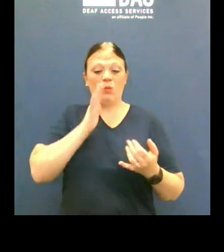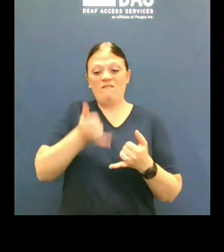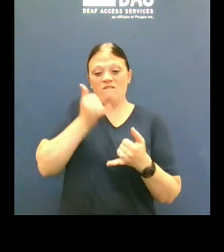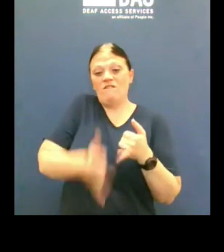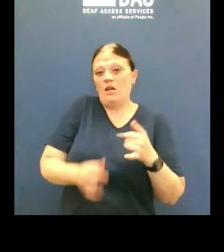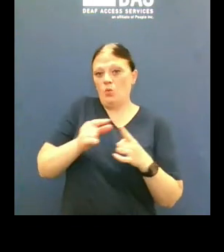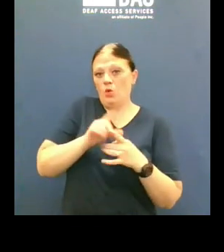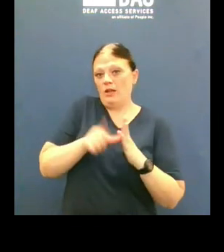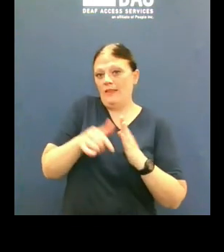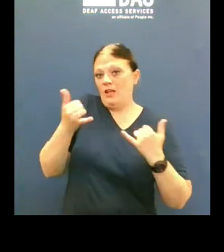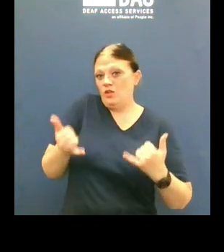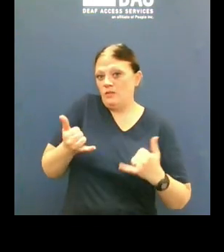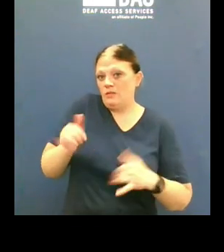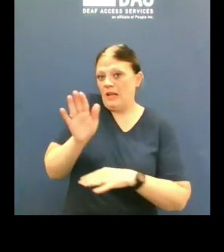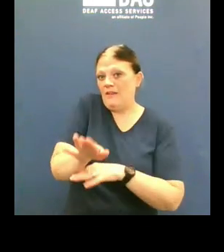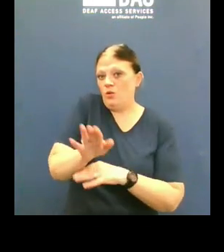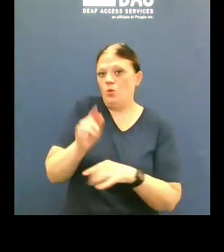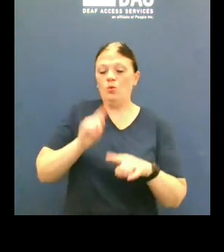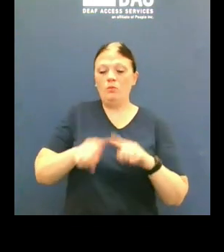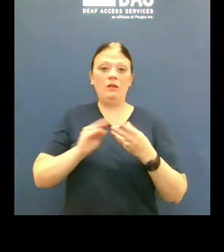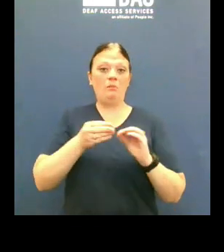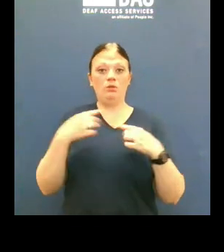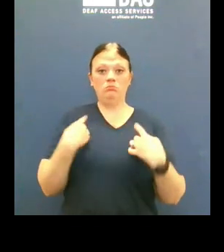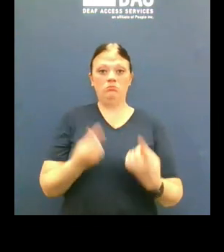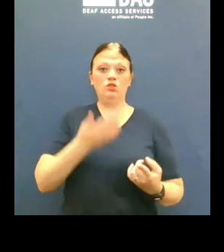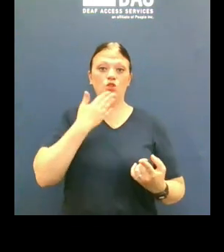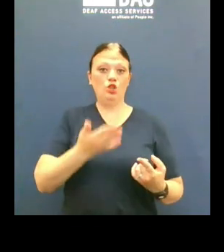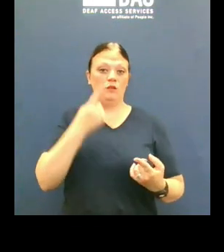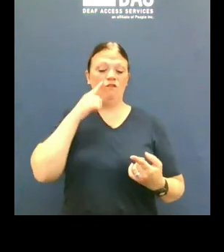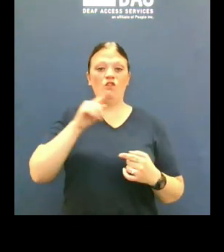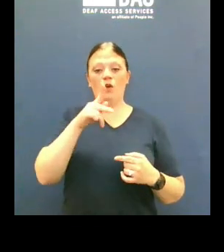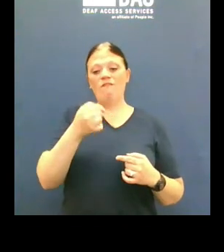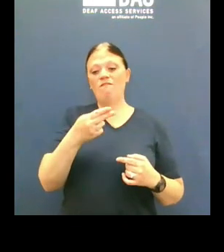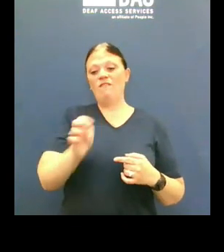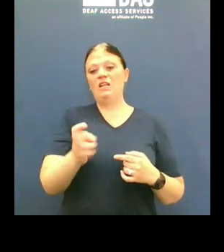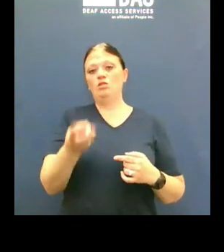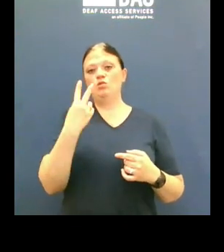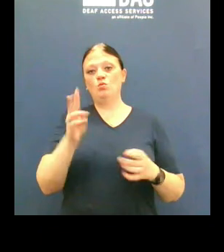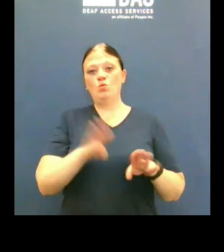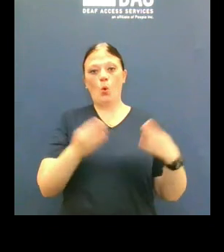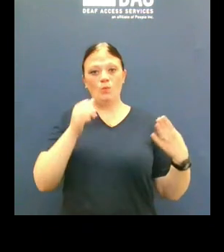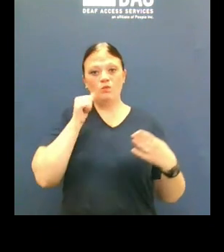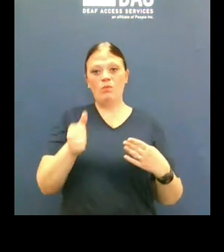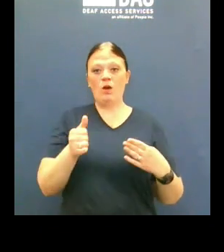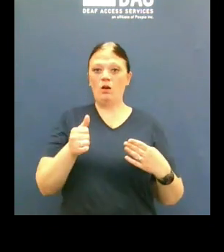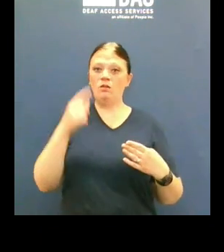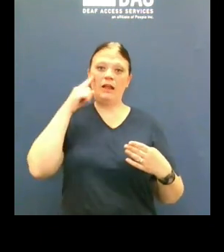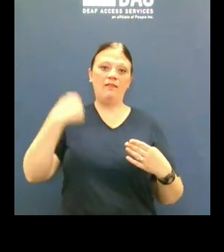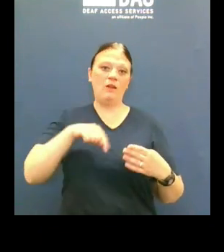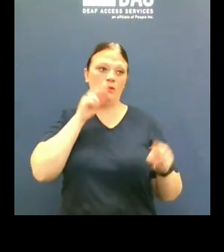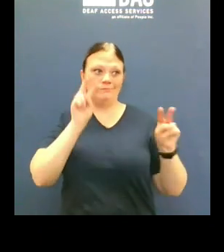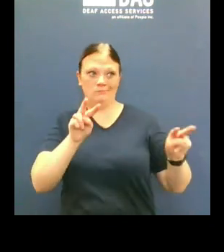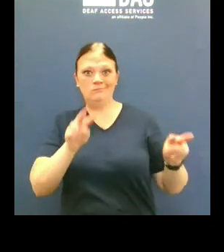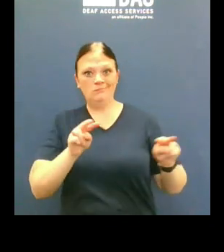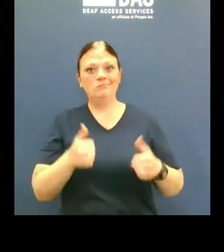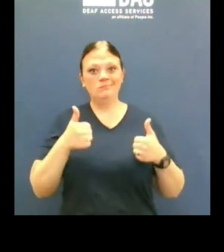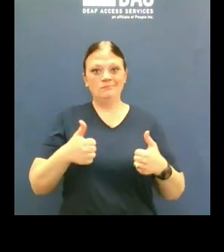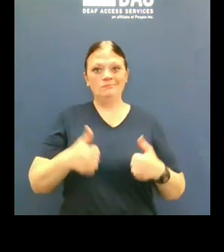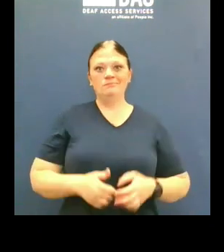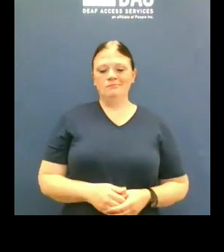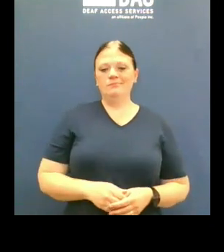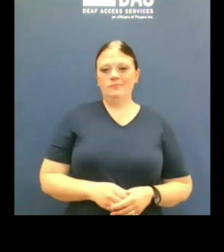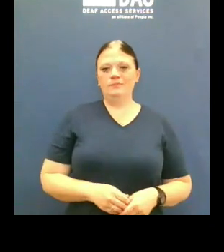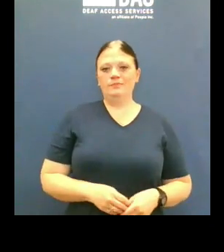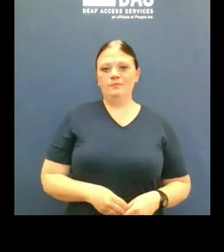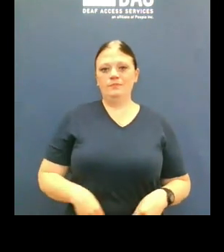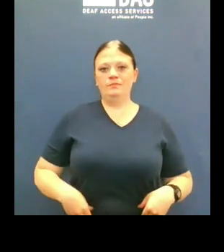later this afternoon, but the numbers have been really good for a phase 2 reopening tomorrow, which I think we're all looking for. I'll turn it